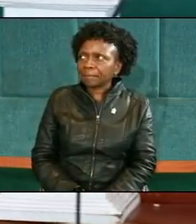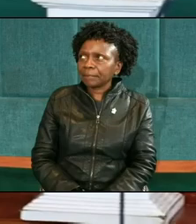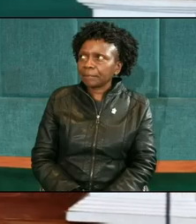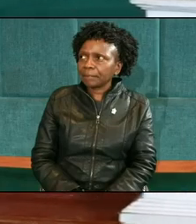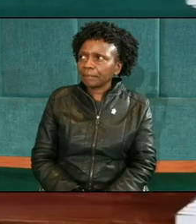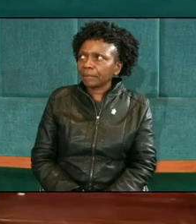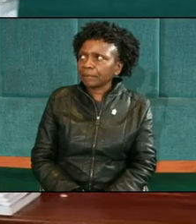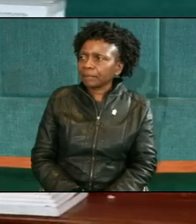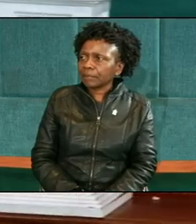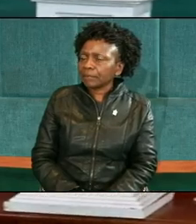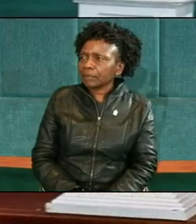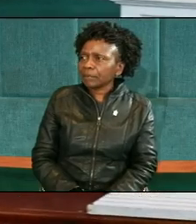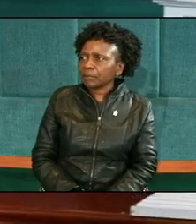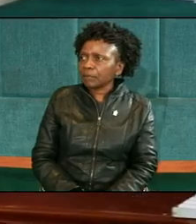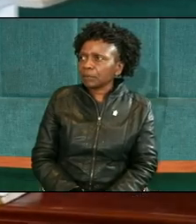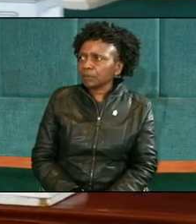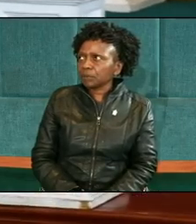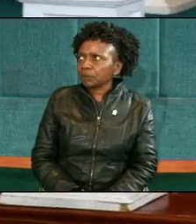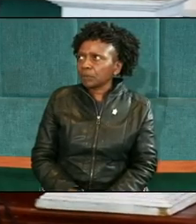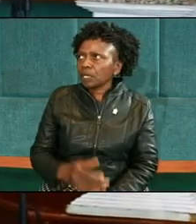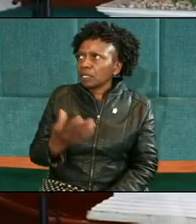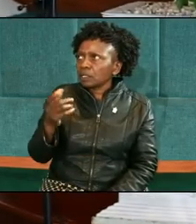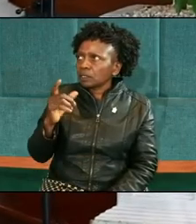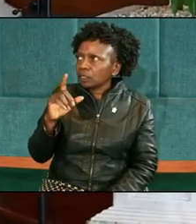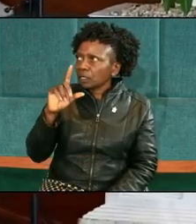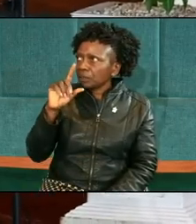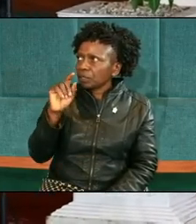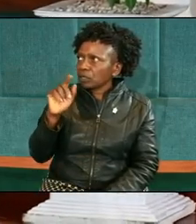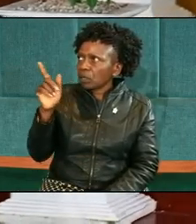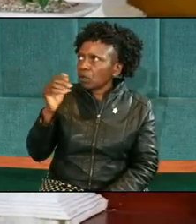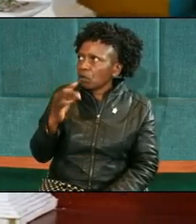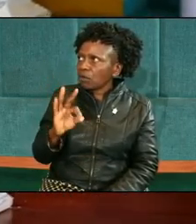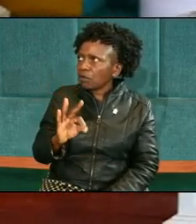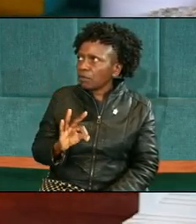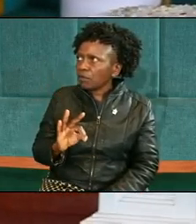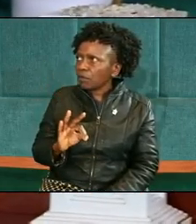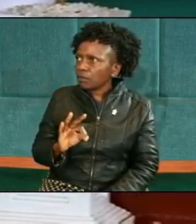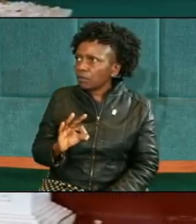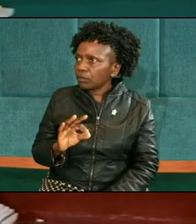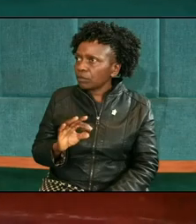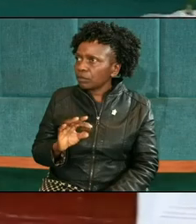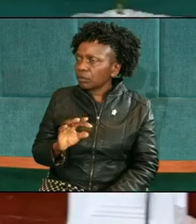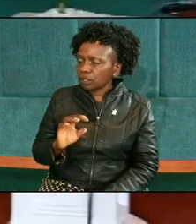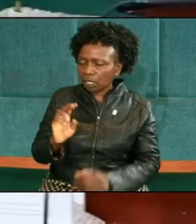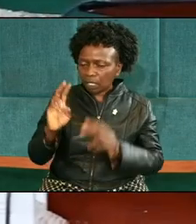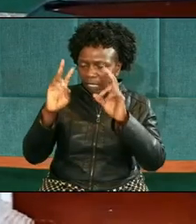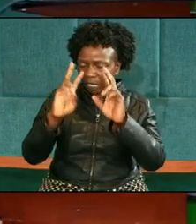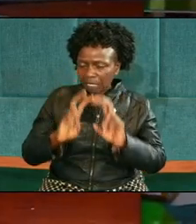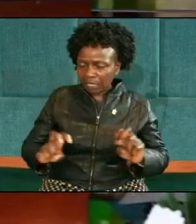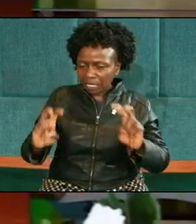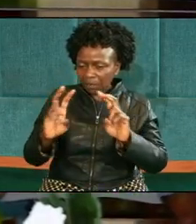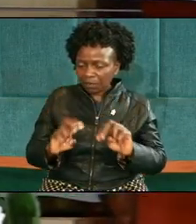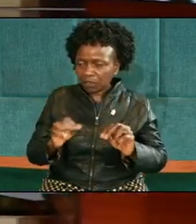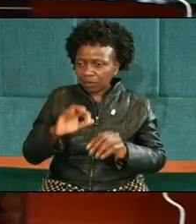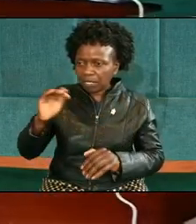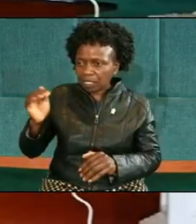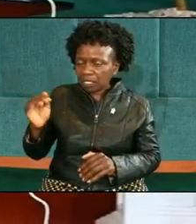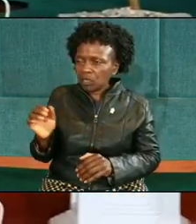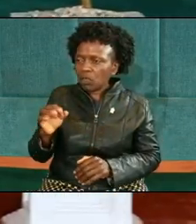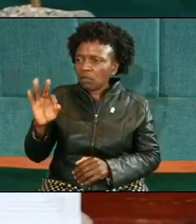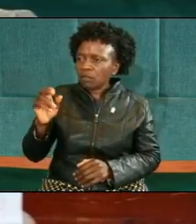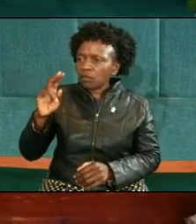Google gives me a little picture of the excavation of the city of